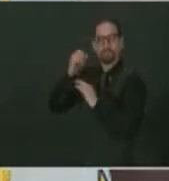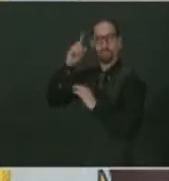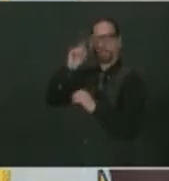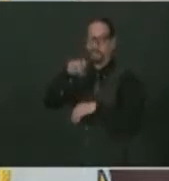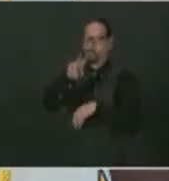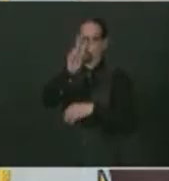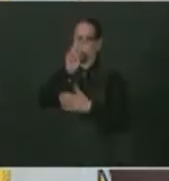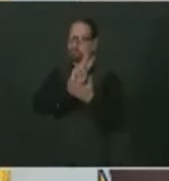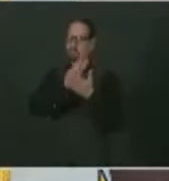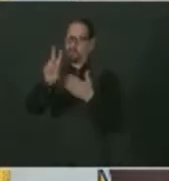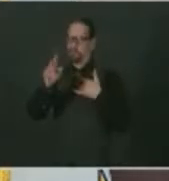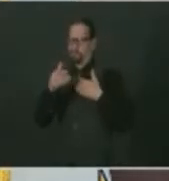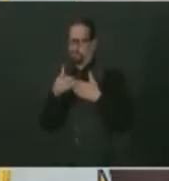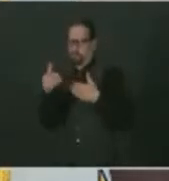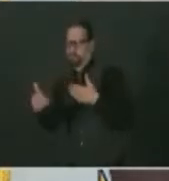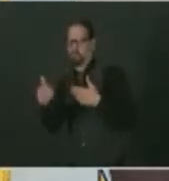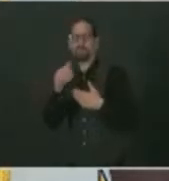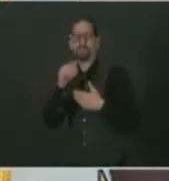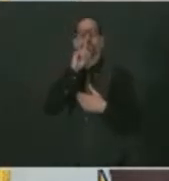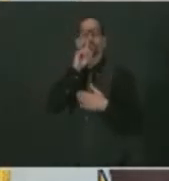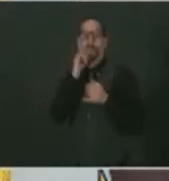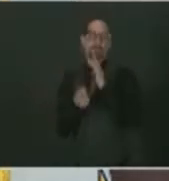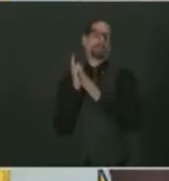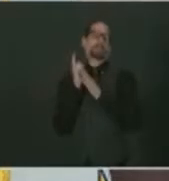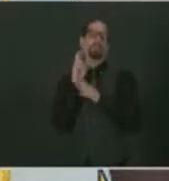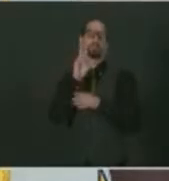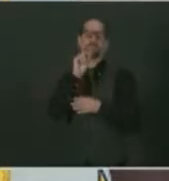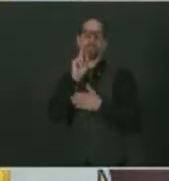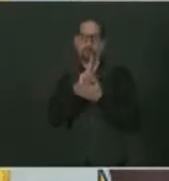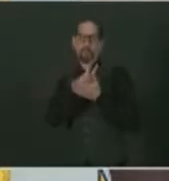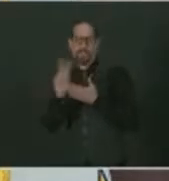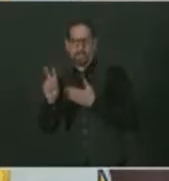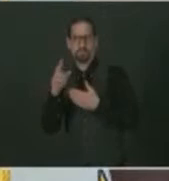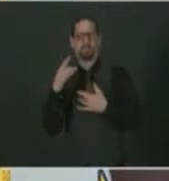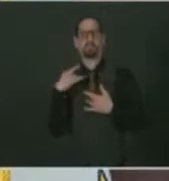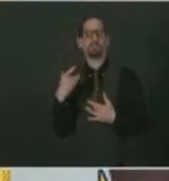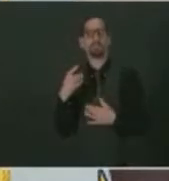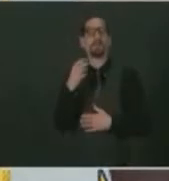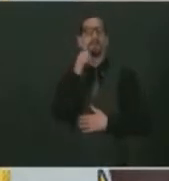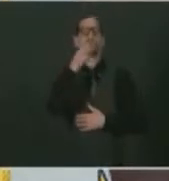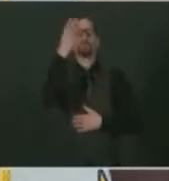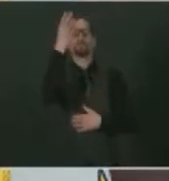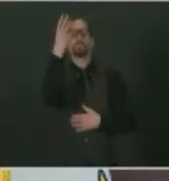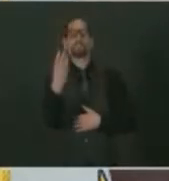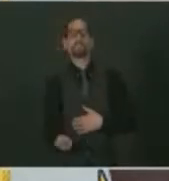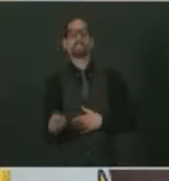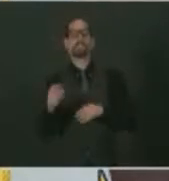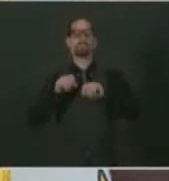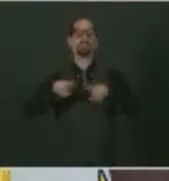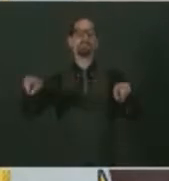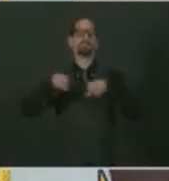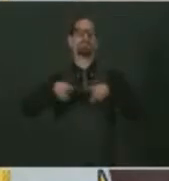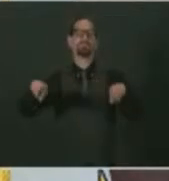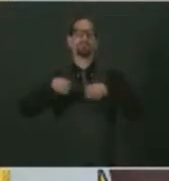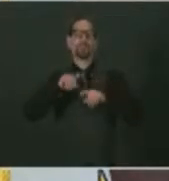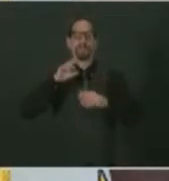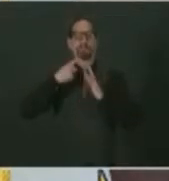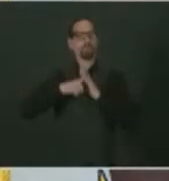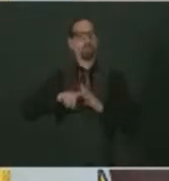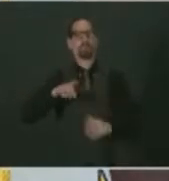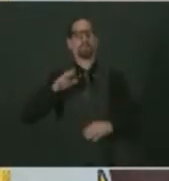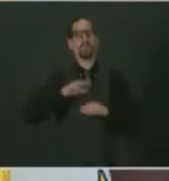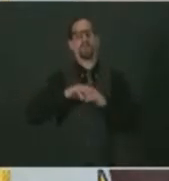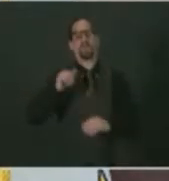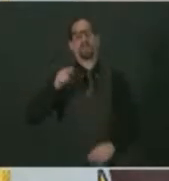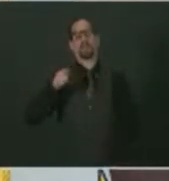about appointments each Wednesday starting April 7th. I know that people have a lot of questions about the system, so I'm going to try